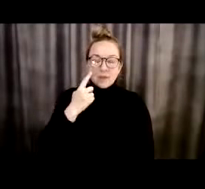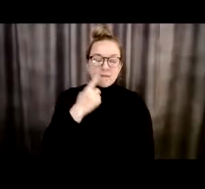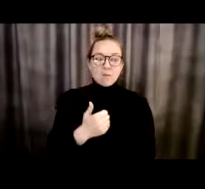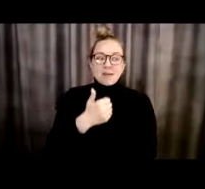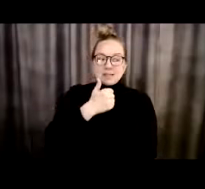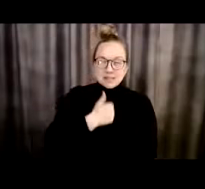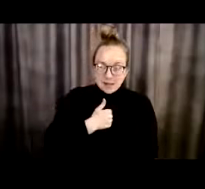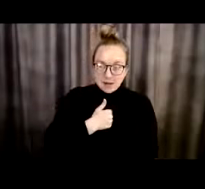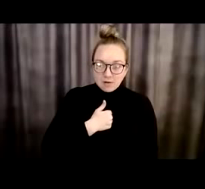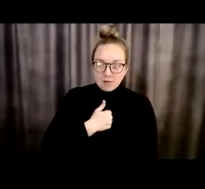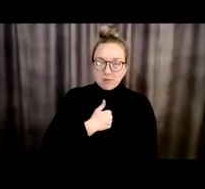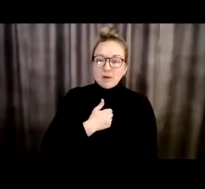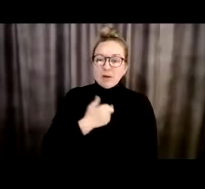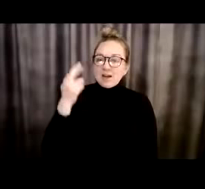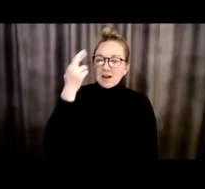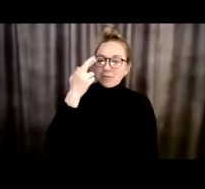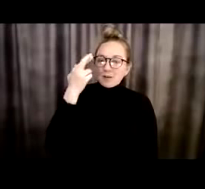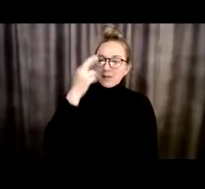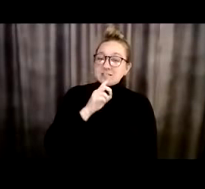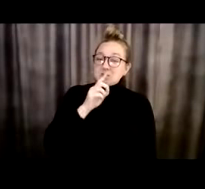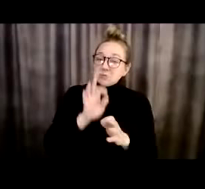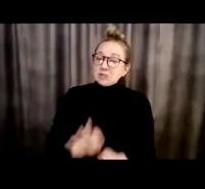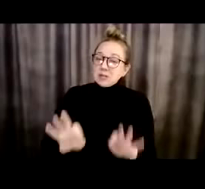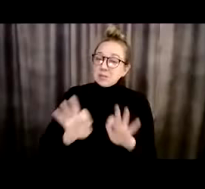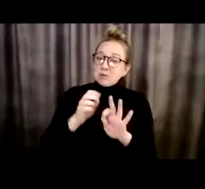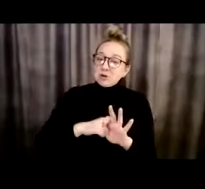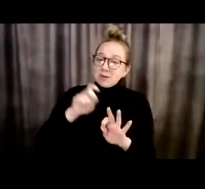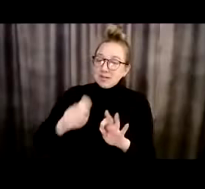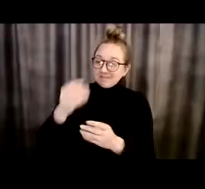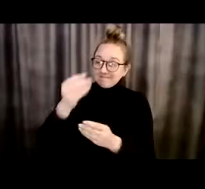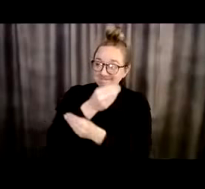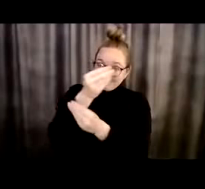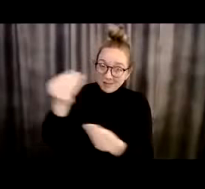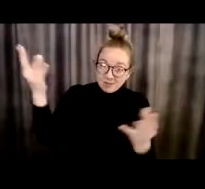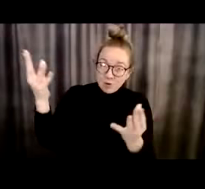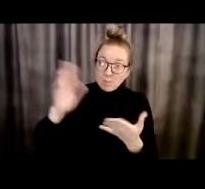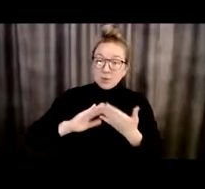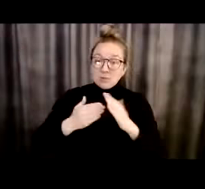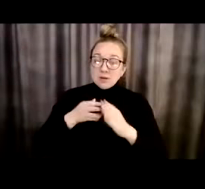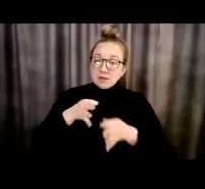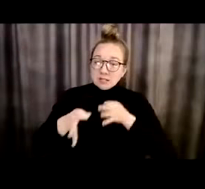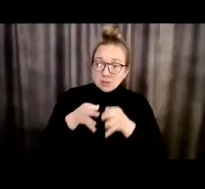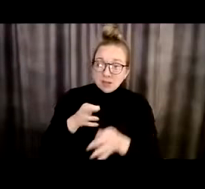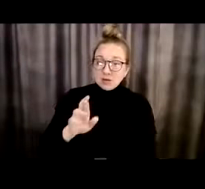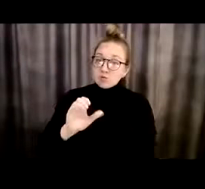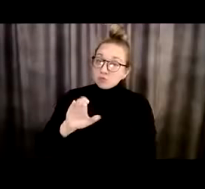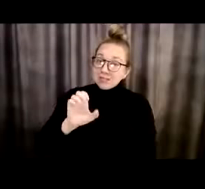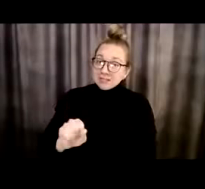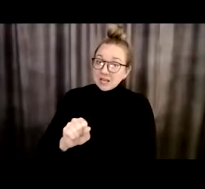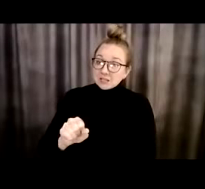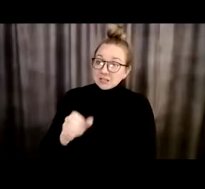families and the community that recess is something that, you know, we look to have what should be taking place in all of our buildings at 20 minutes a